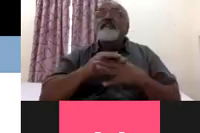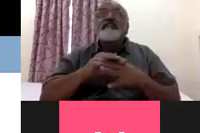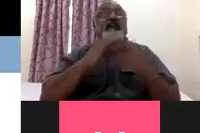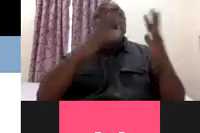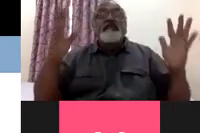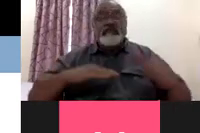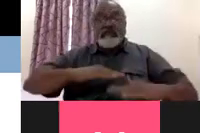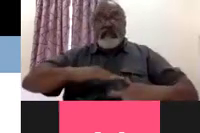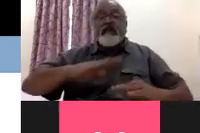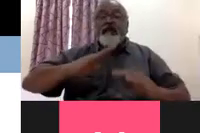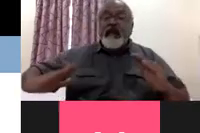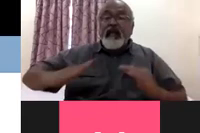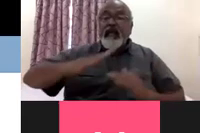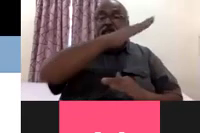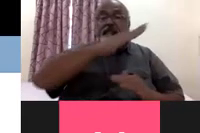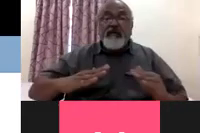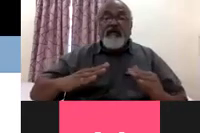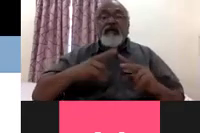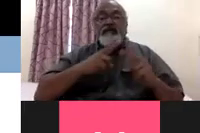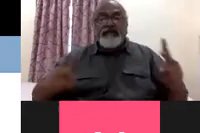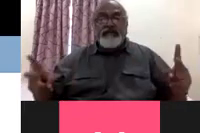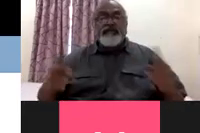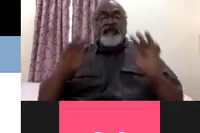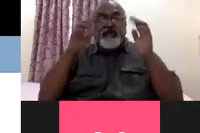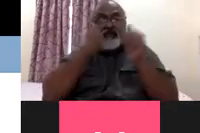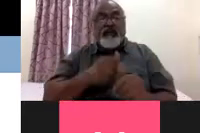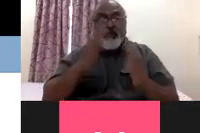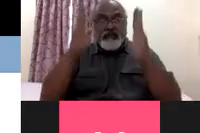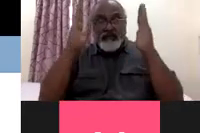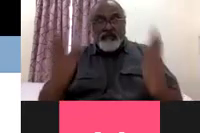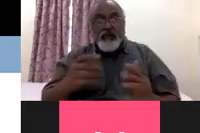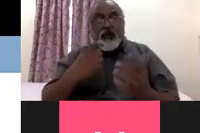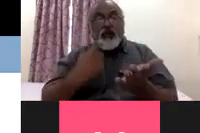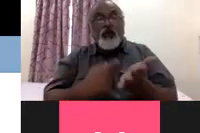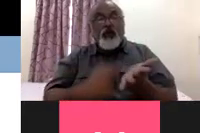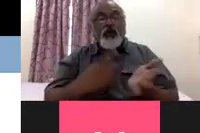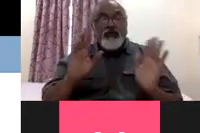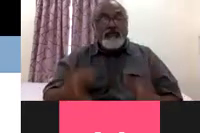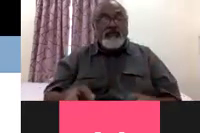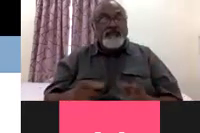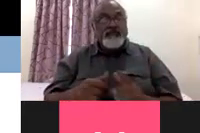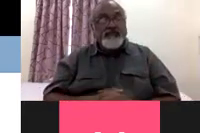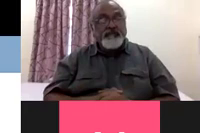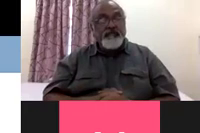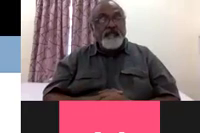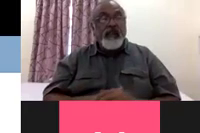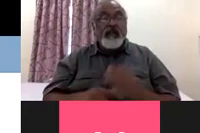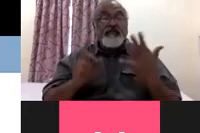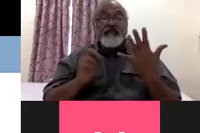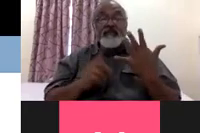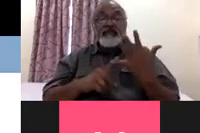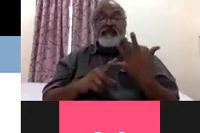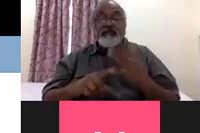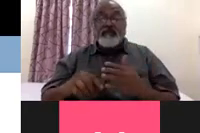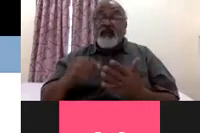for ensuring there is equal opportunity, prohibiting discrimination. So these are very, very